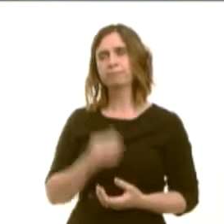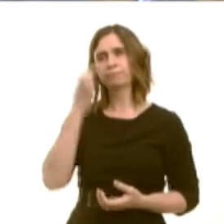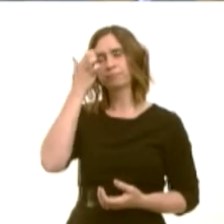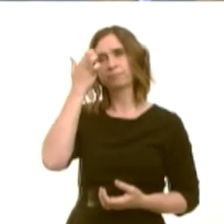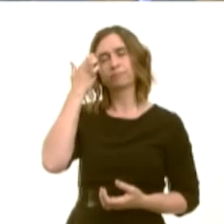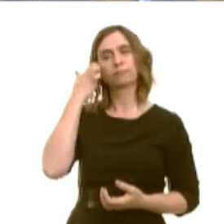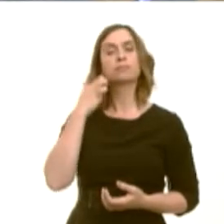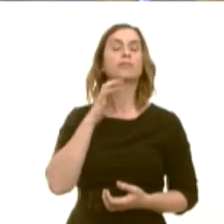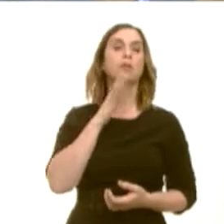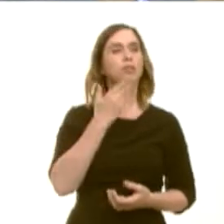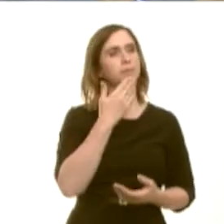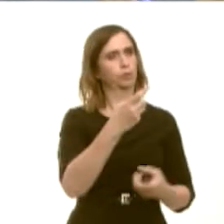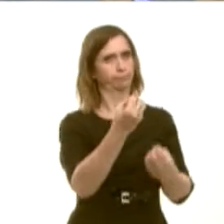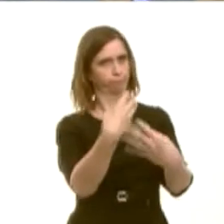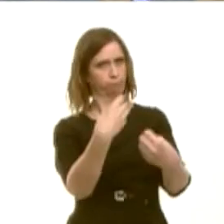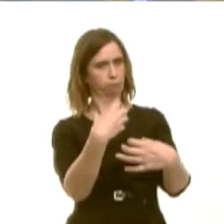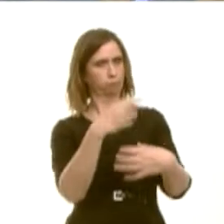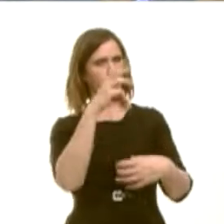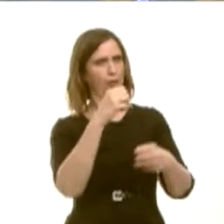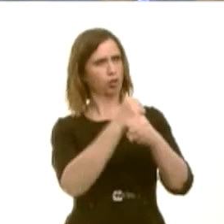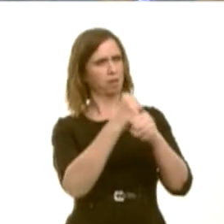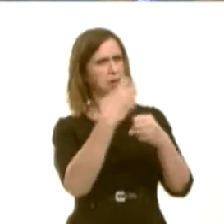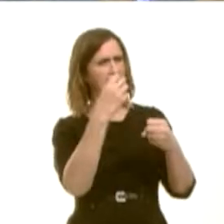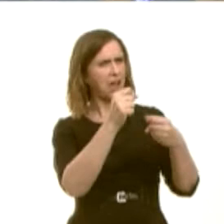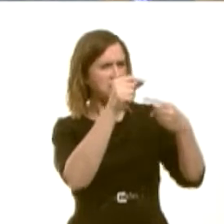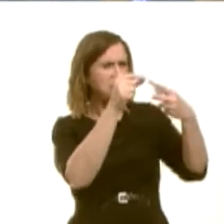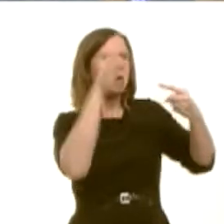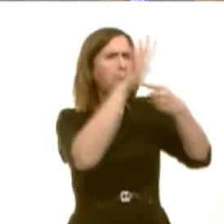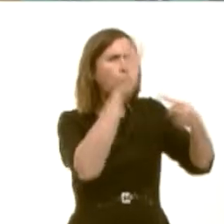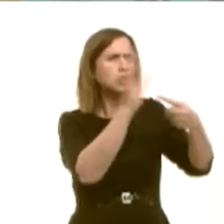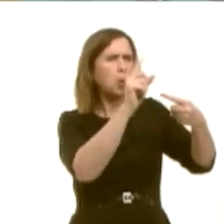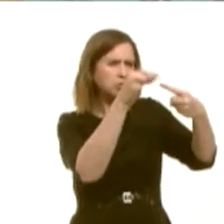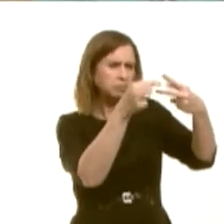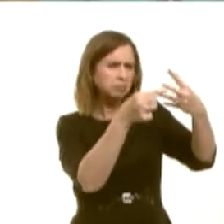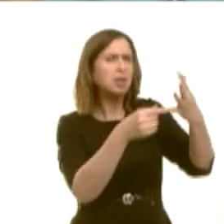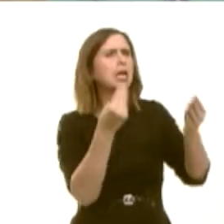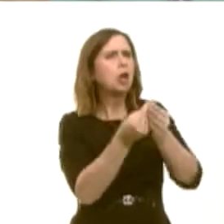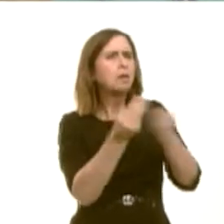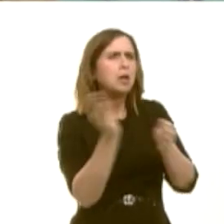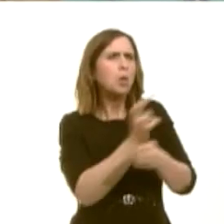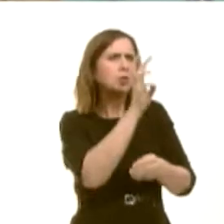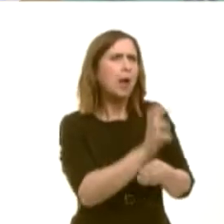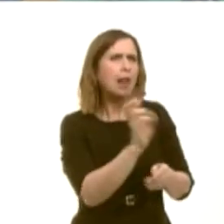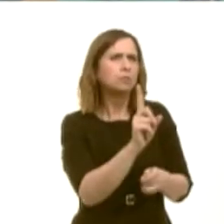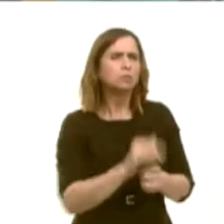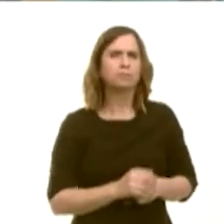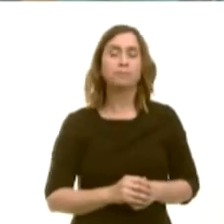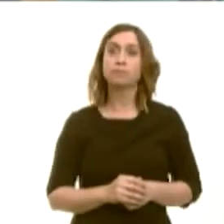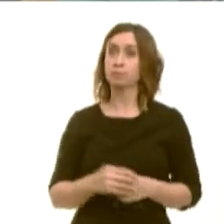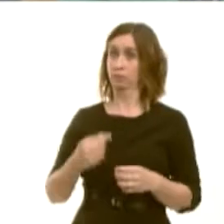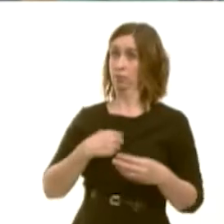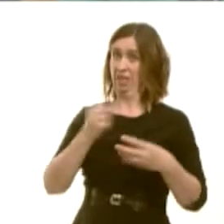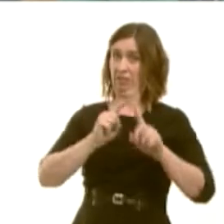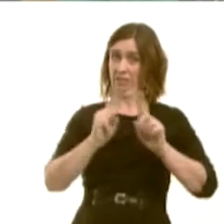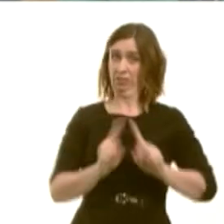Will the First Minister provide an update on the Welsh Government's priorities for improving the economy in West Wales? We are progressing with a range